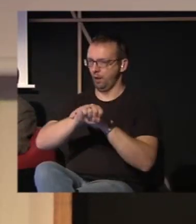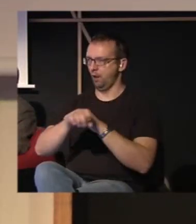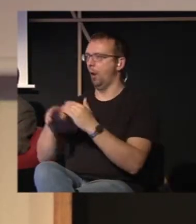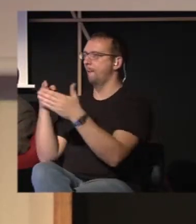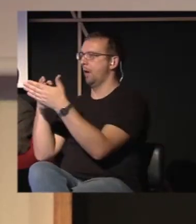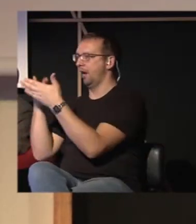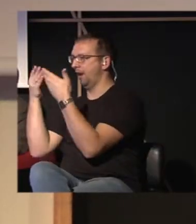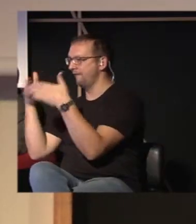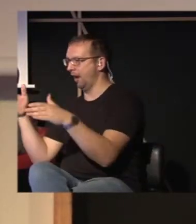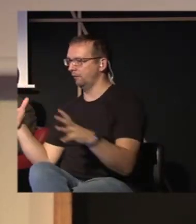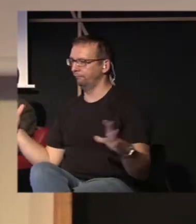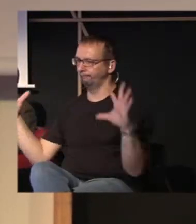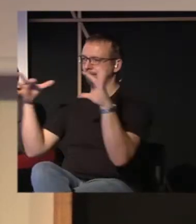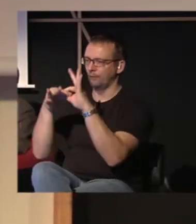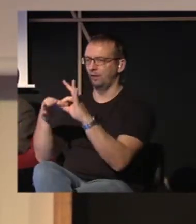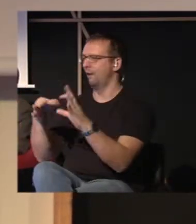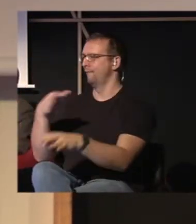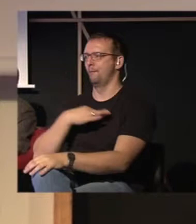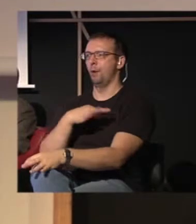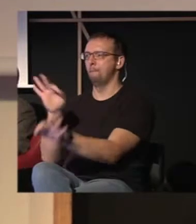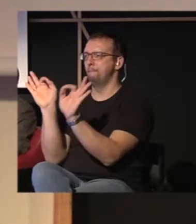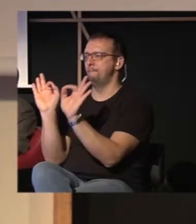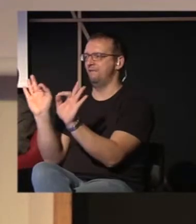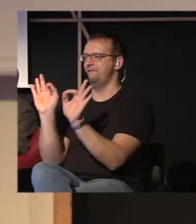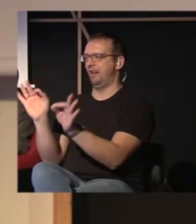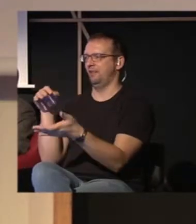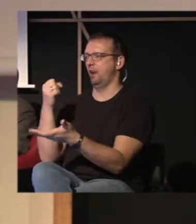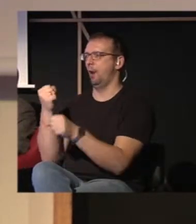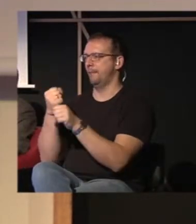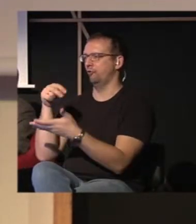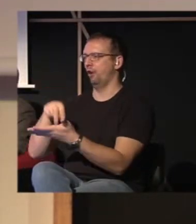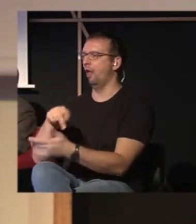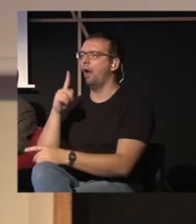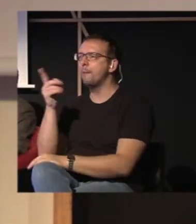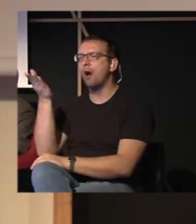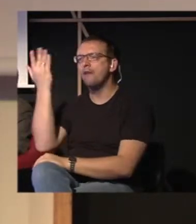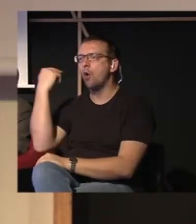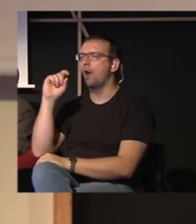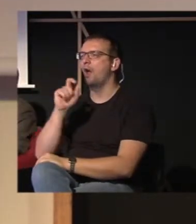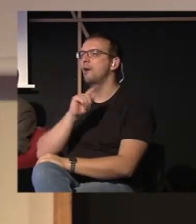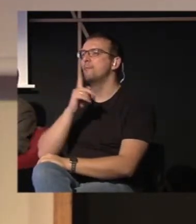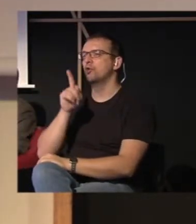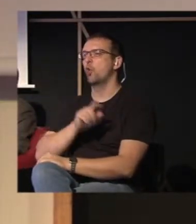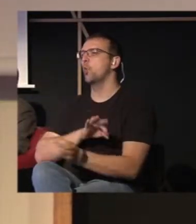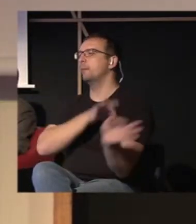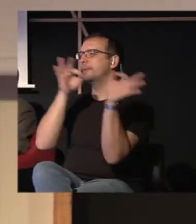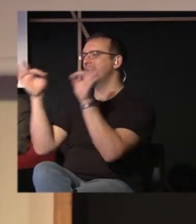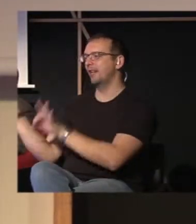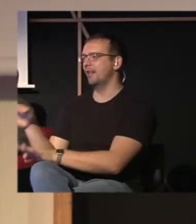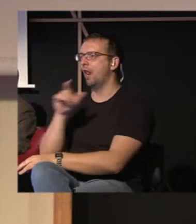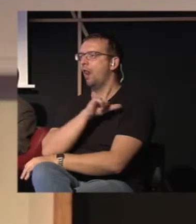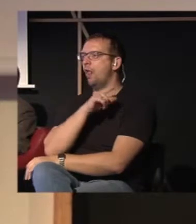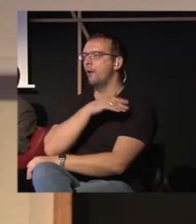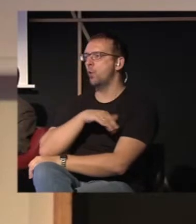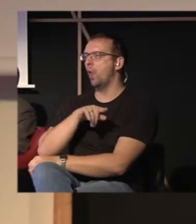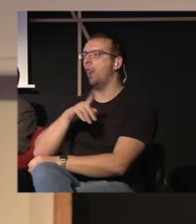Liverpool down to London, which was, although daunting, it's been probably the best thing I've ever done, to be honest with